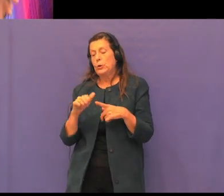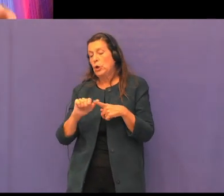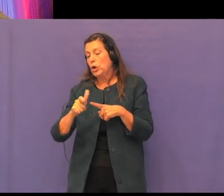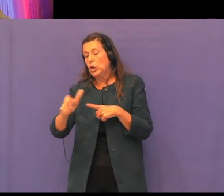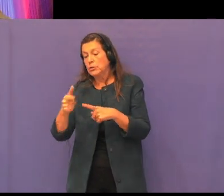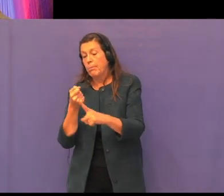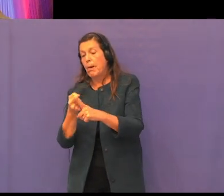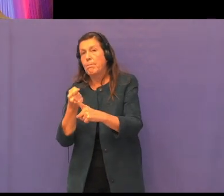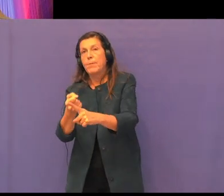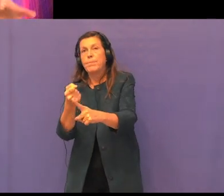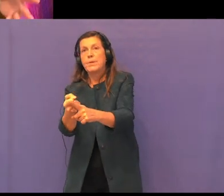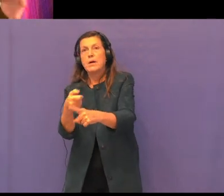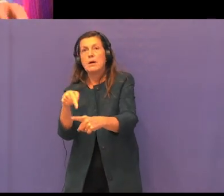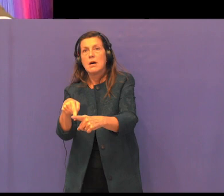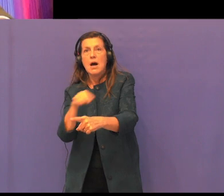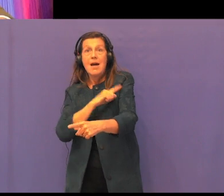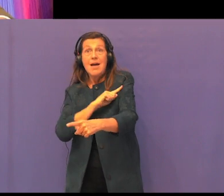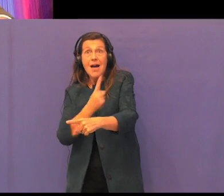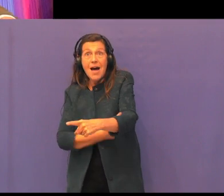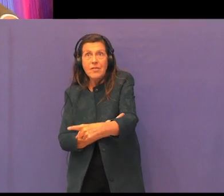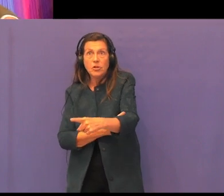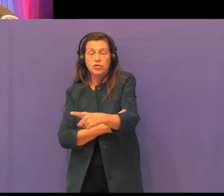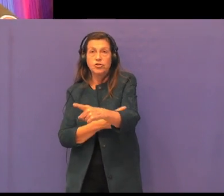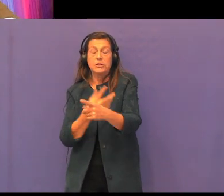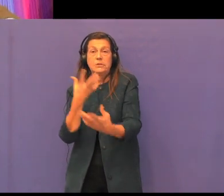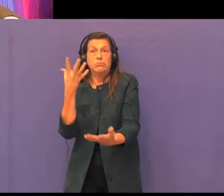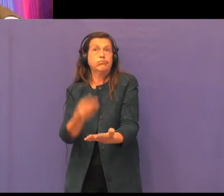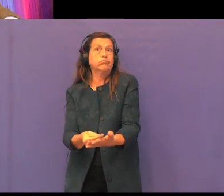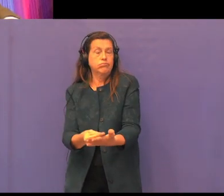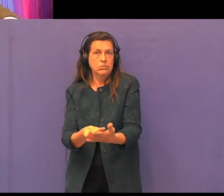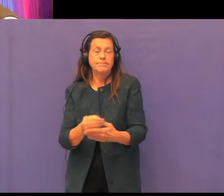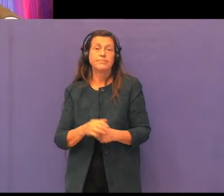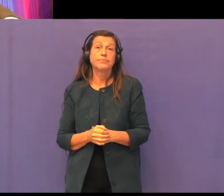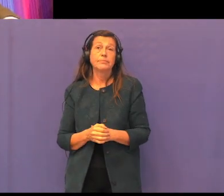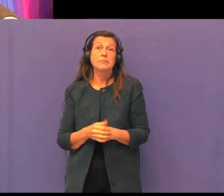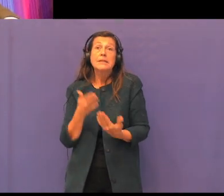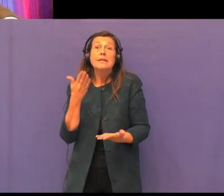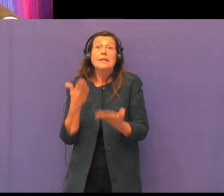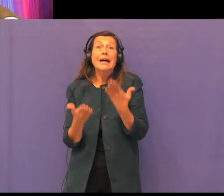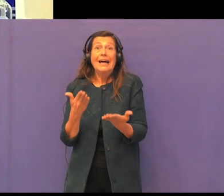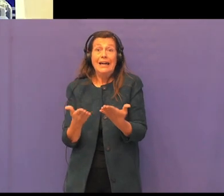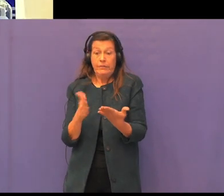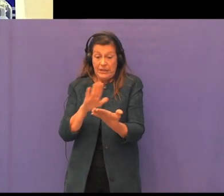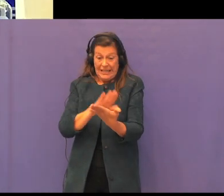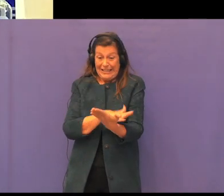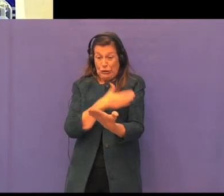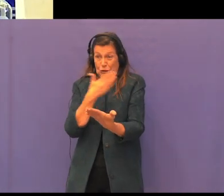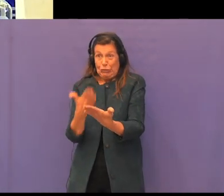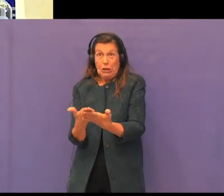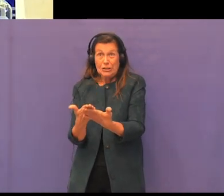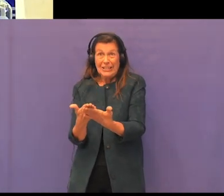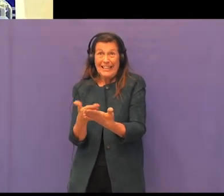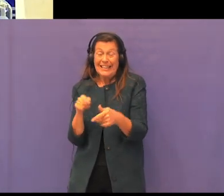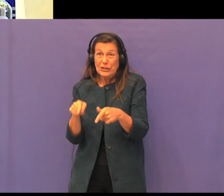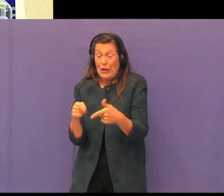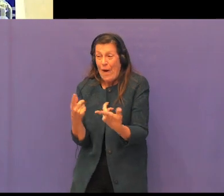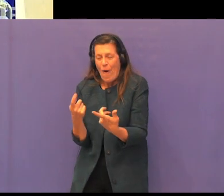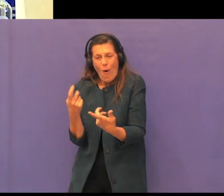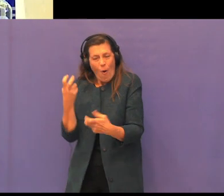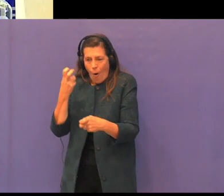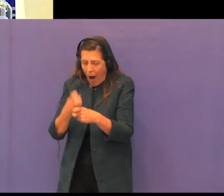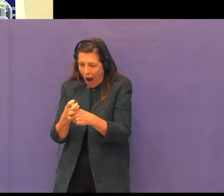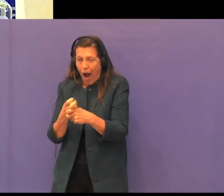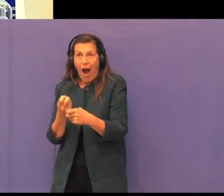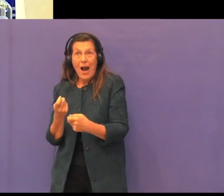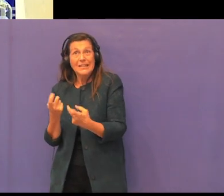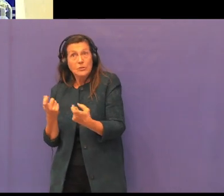if translation is a scarce resource, what should we use it for? Because, I mean, can you really see a world where we'll refuse to translate,